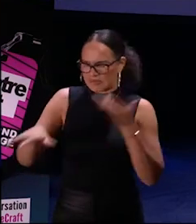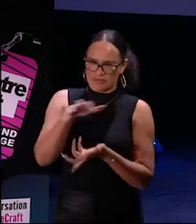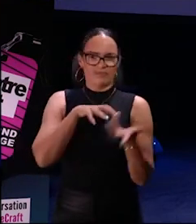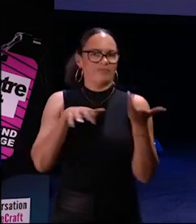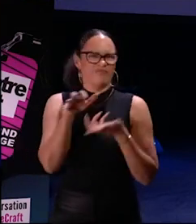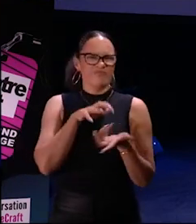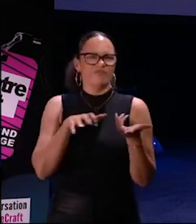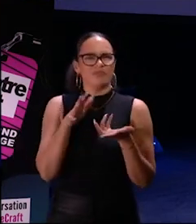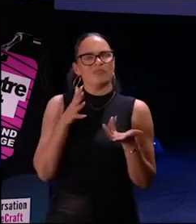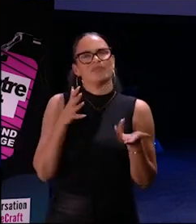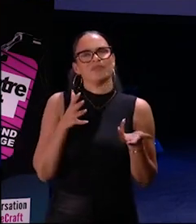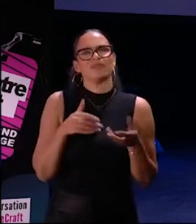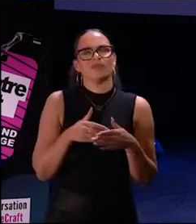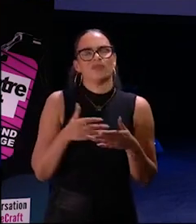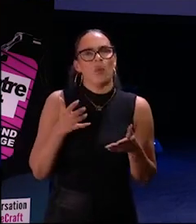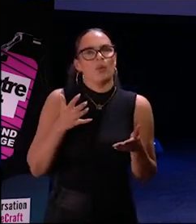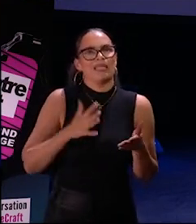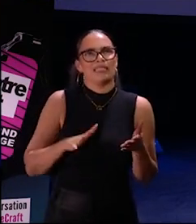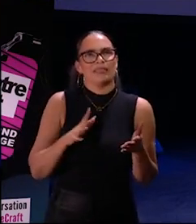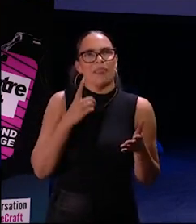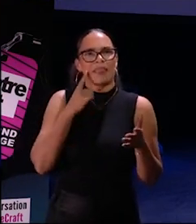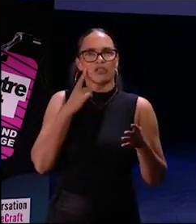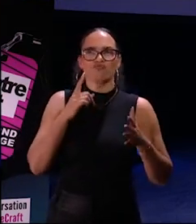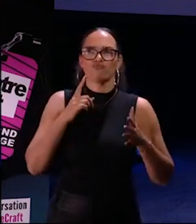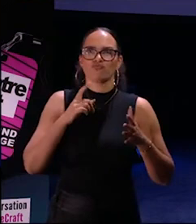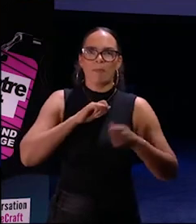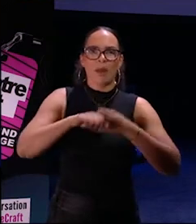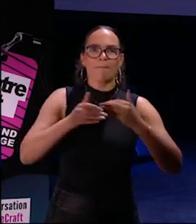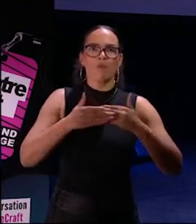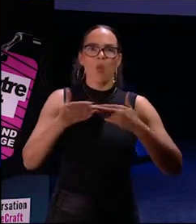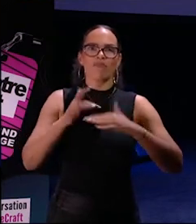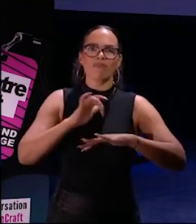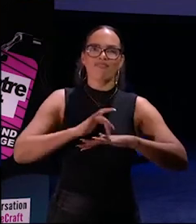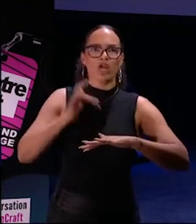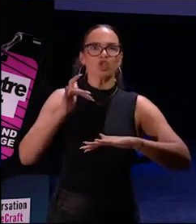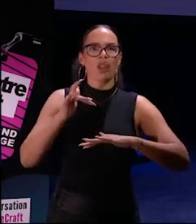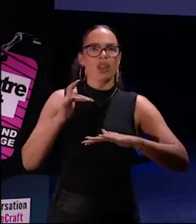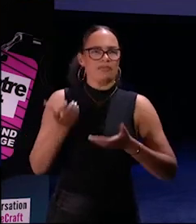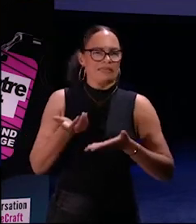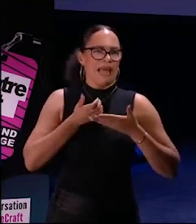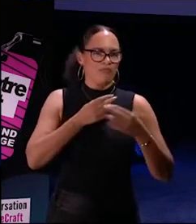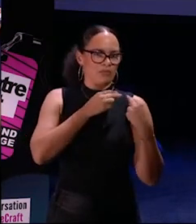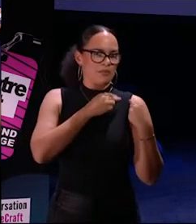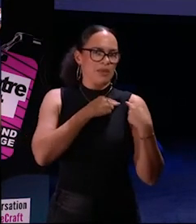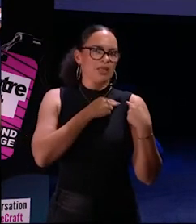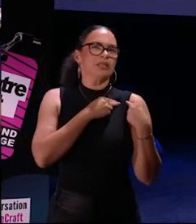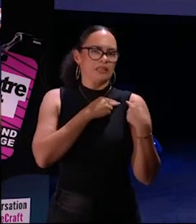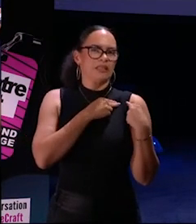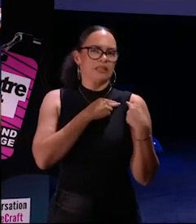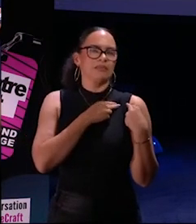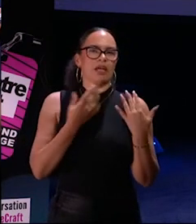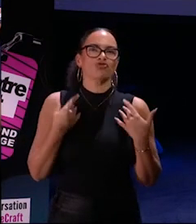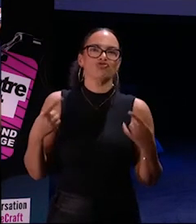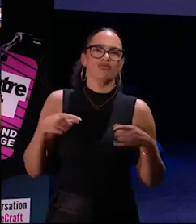And we need to sort of slightly professionalize and take responsibility for our position. We